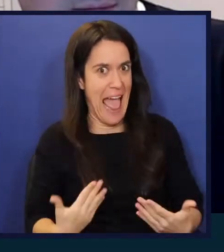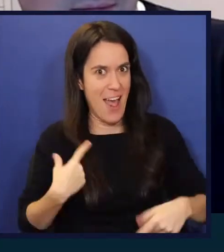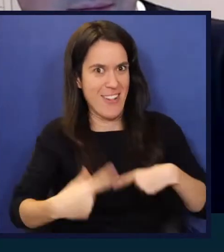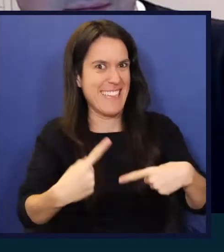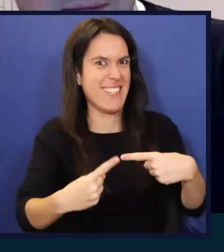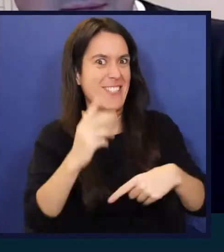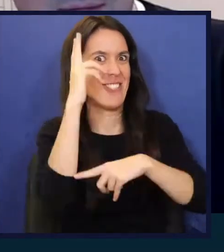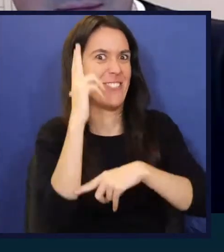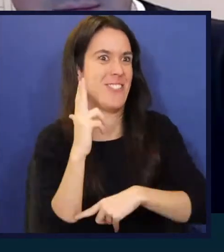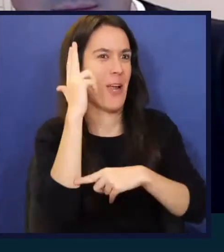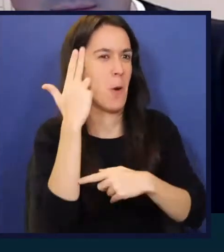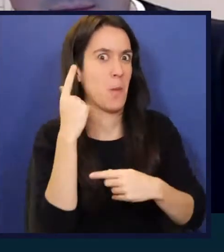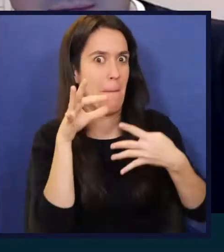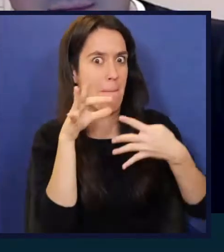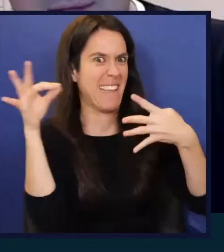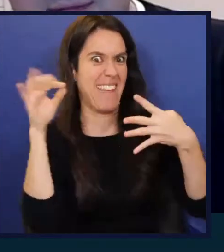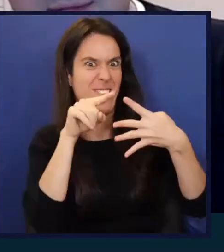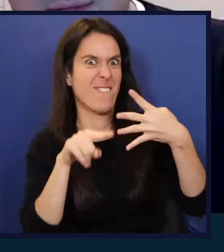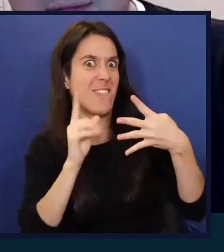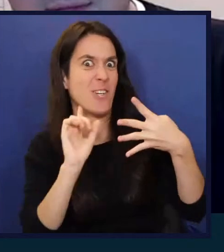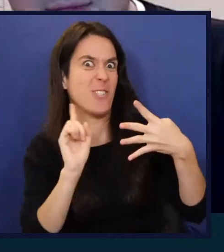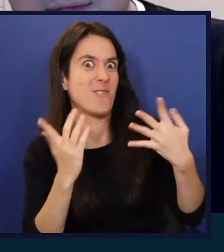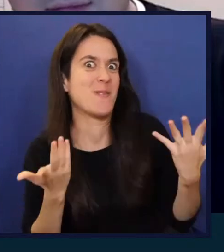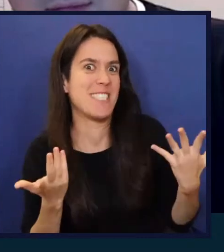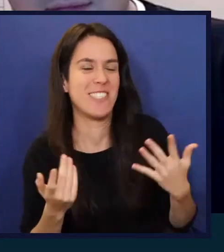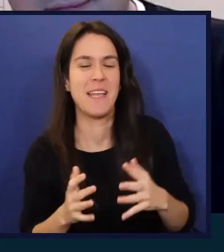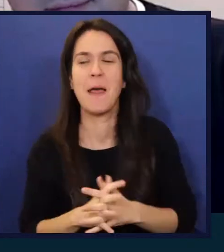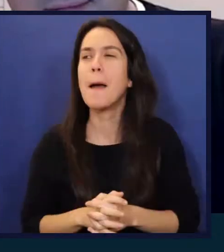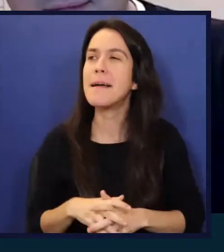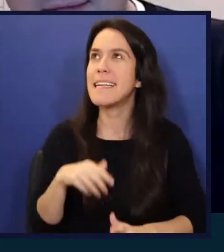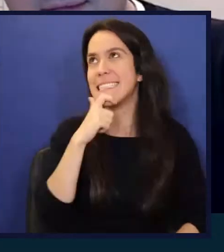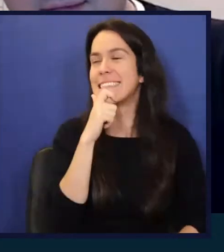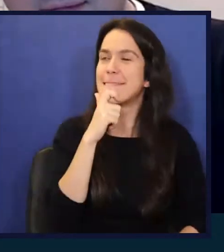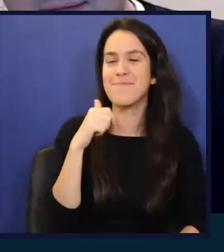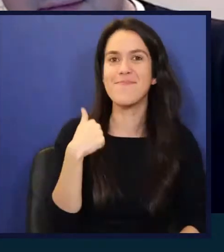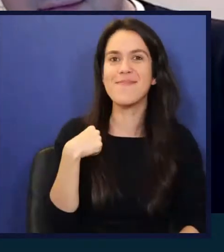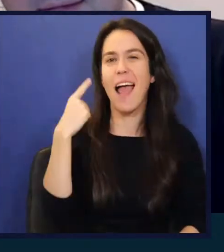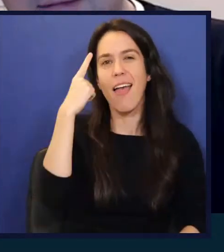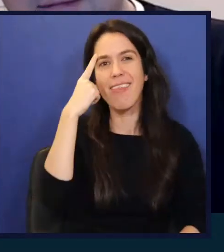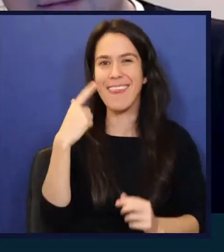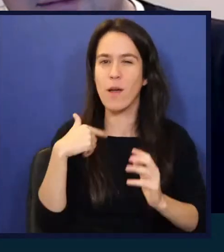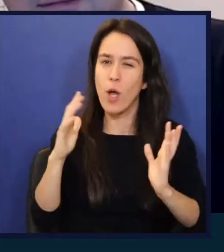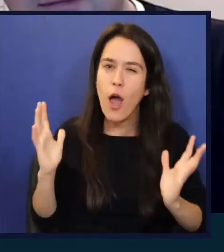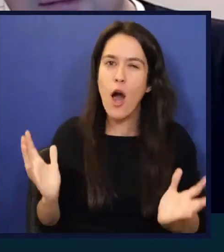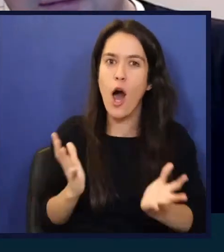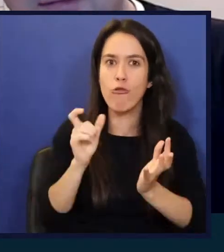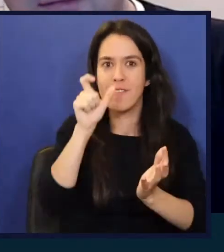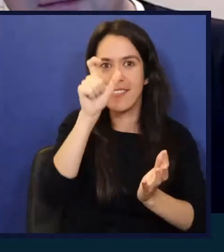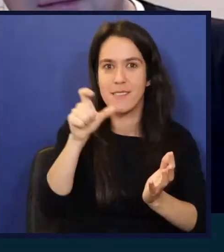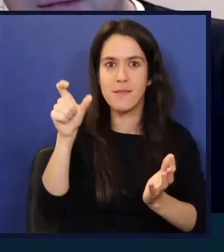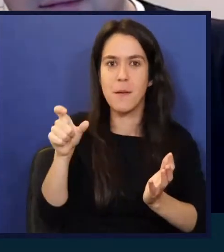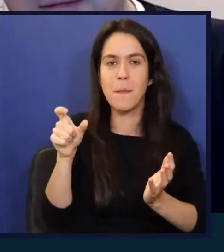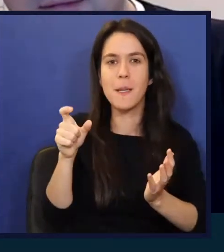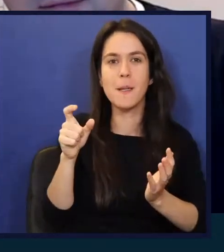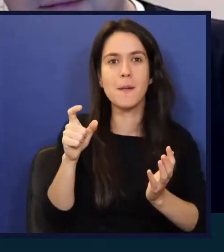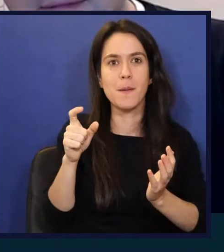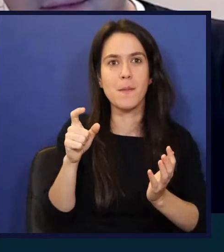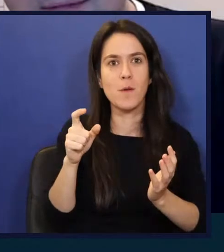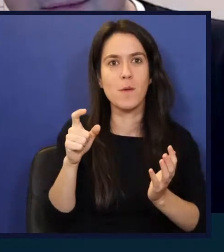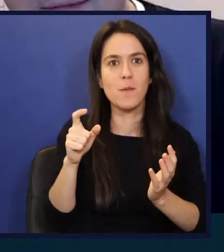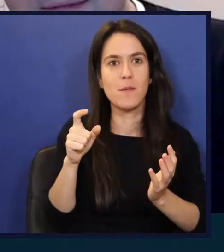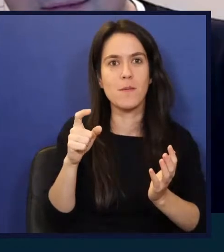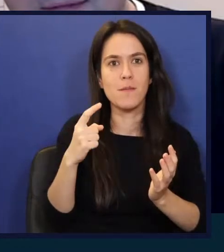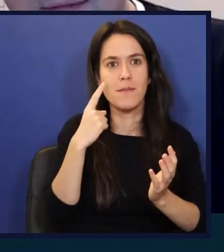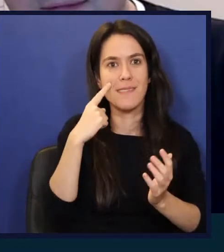the one we need to pick first? Yeah, so definitely I would encourage everyone to start using that Power